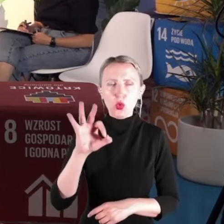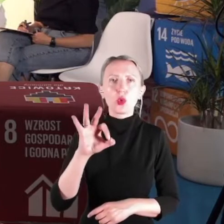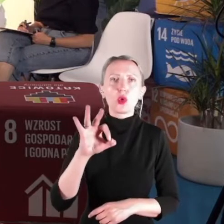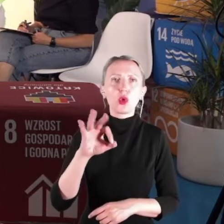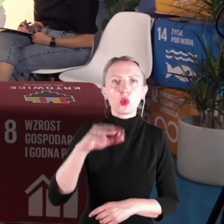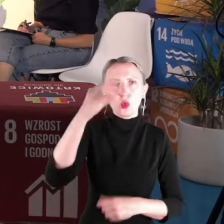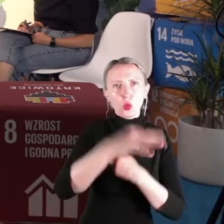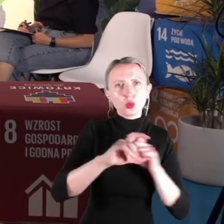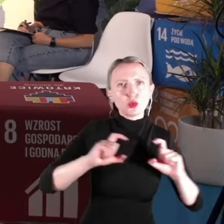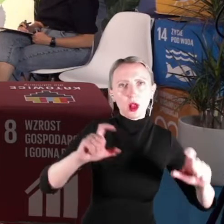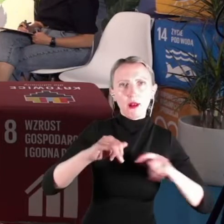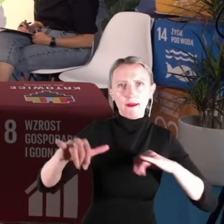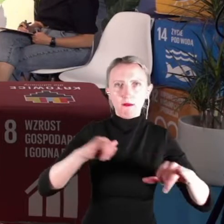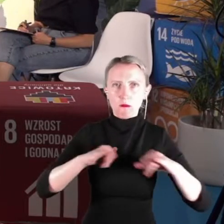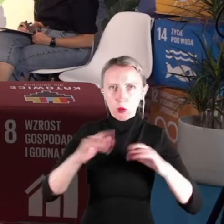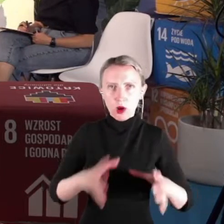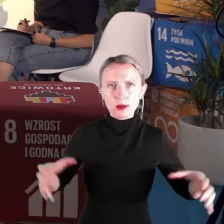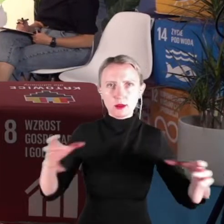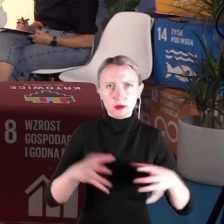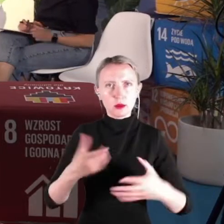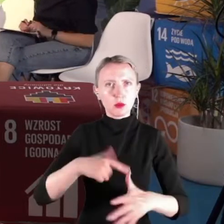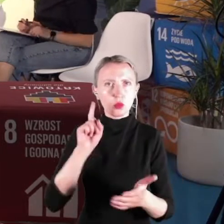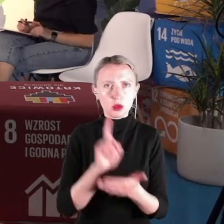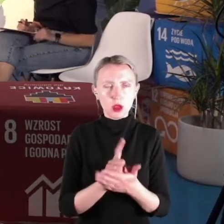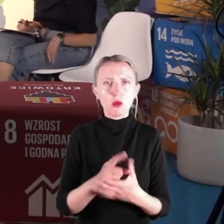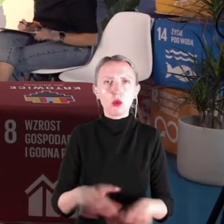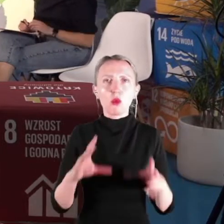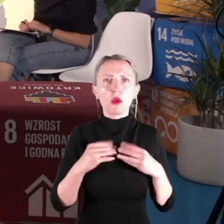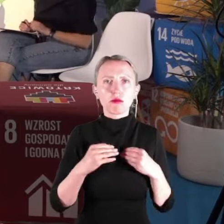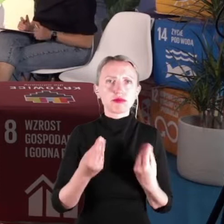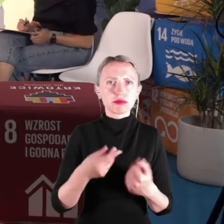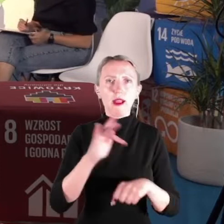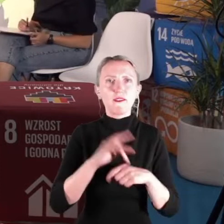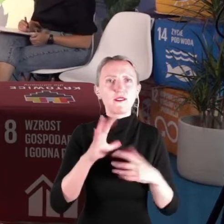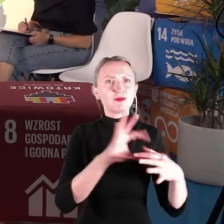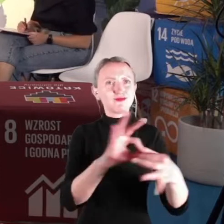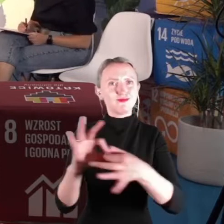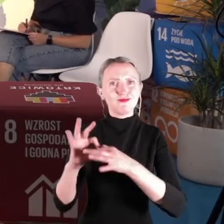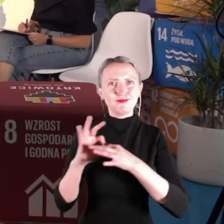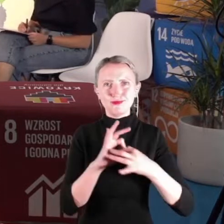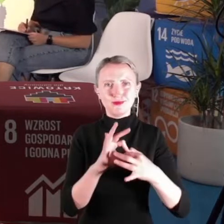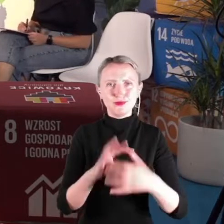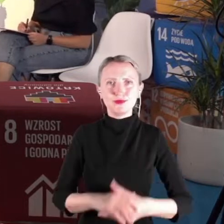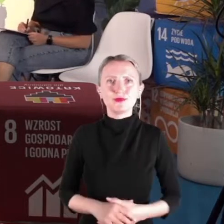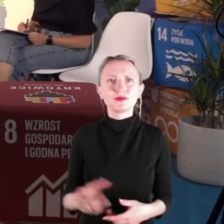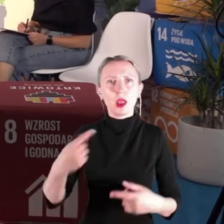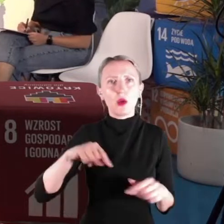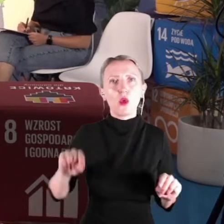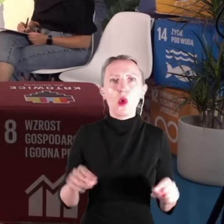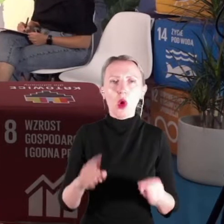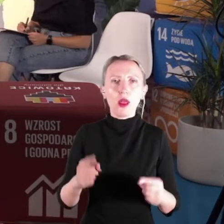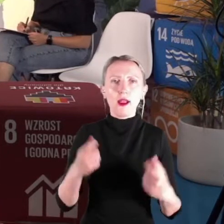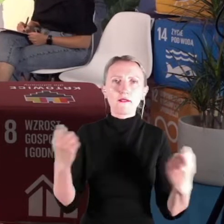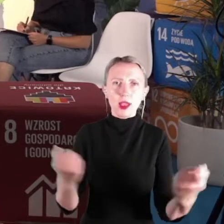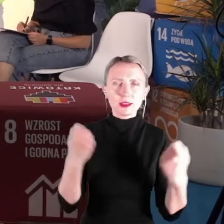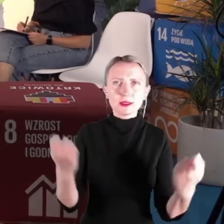that in urban labs, multidisciplinary summer schools at the intersection of academic workshops and community festivals. So far we've realized 8